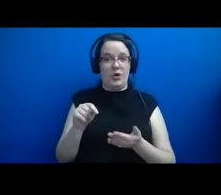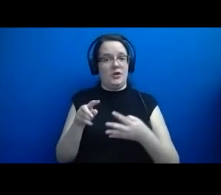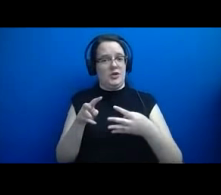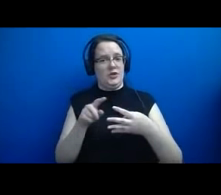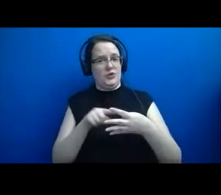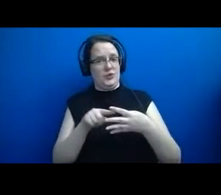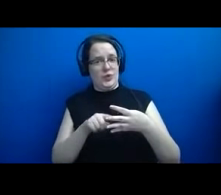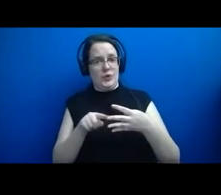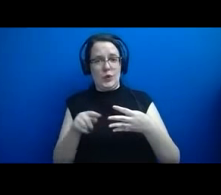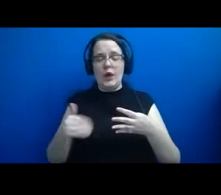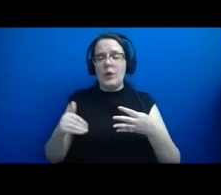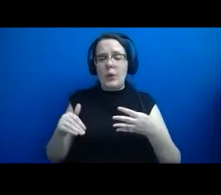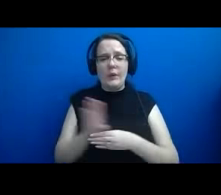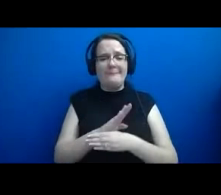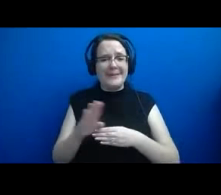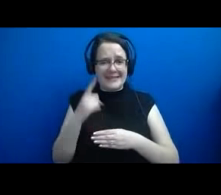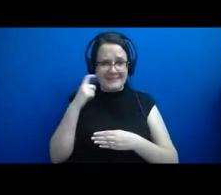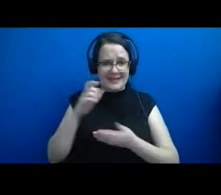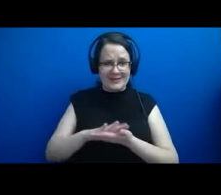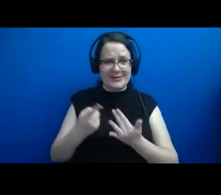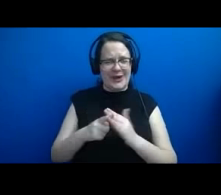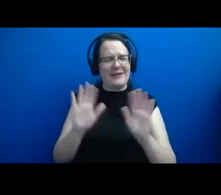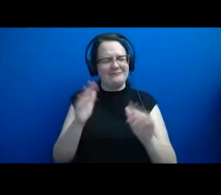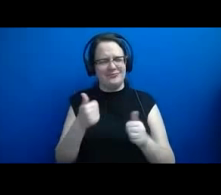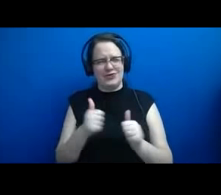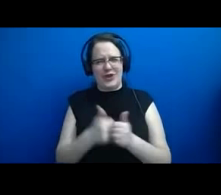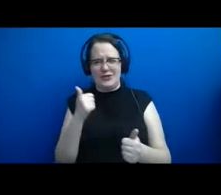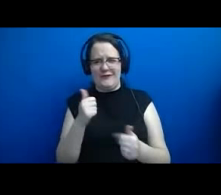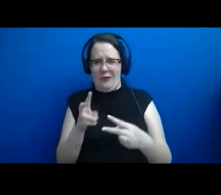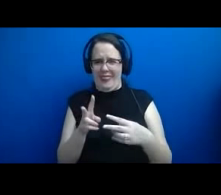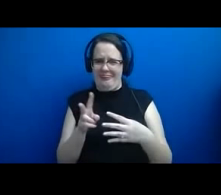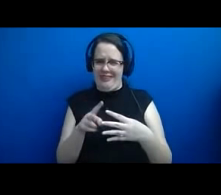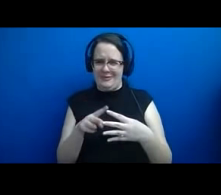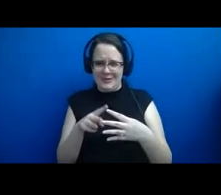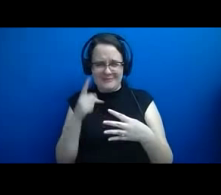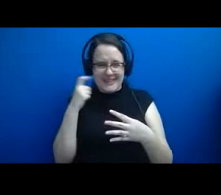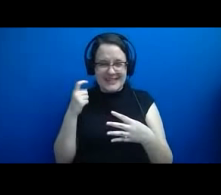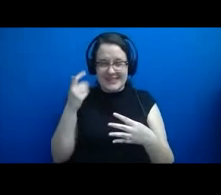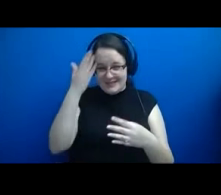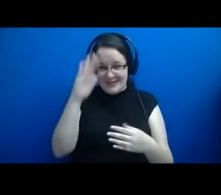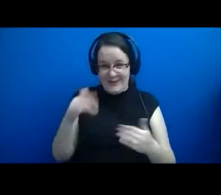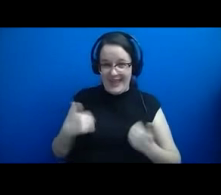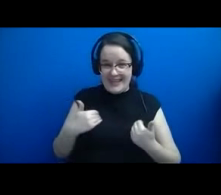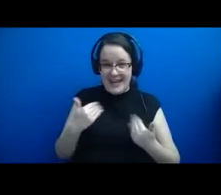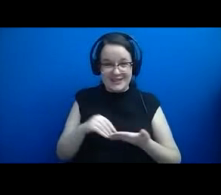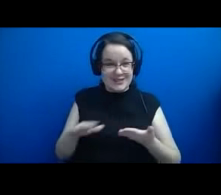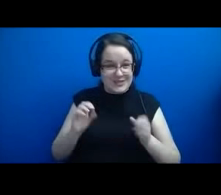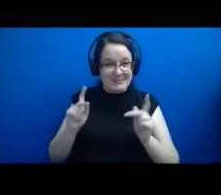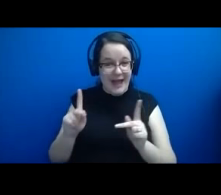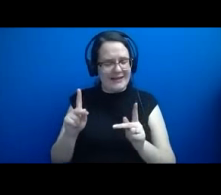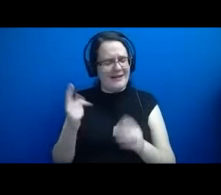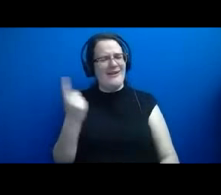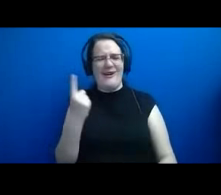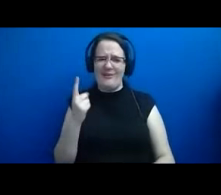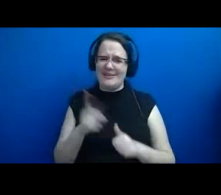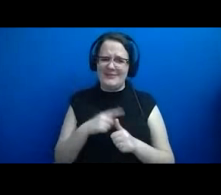we are doing our best to avoid those dates. We know littles are going back and it's just always chaotic the first 2 weeks of